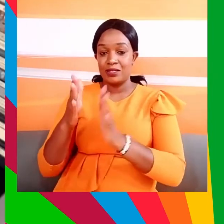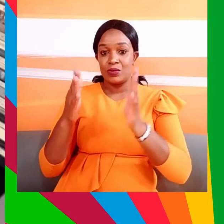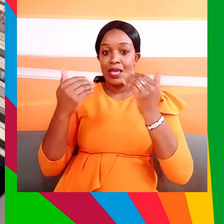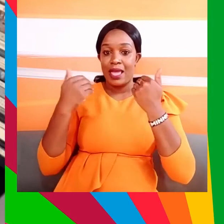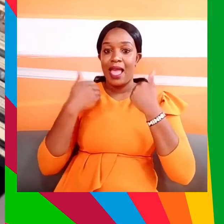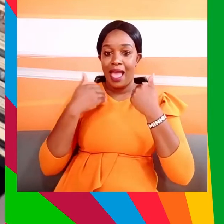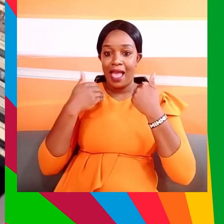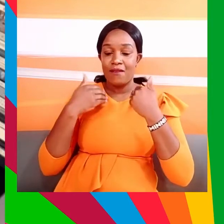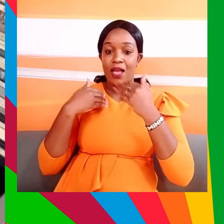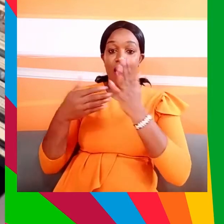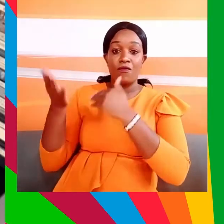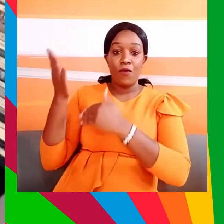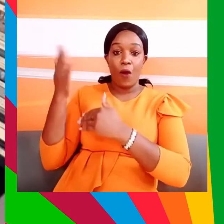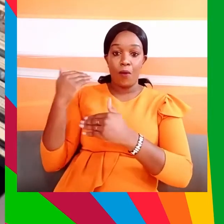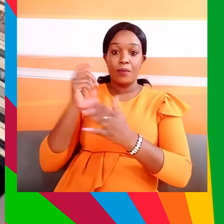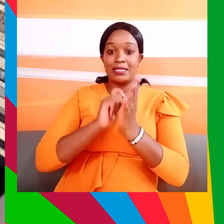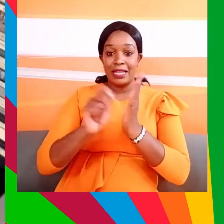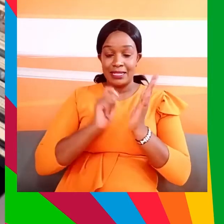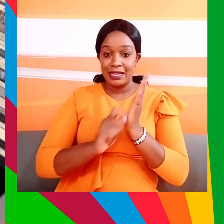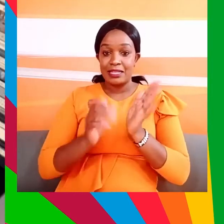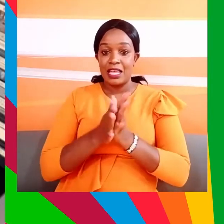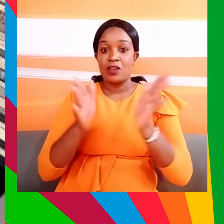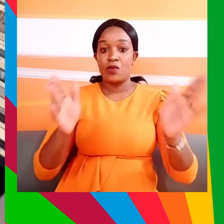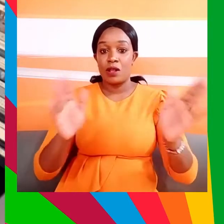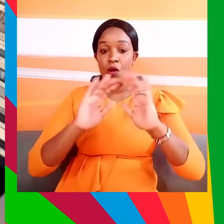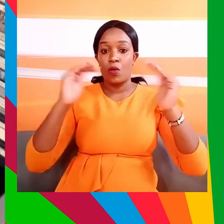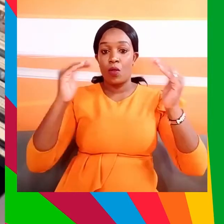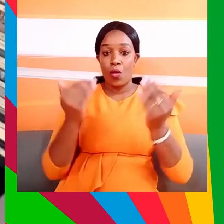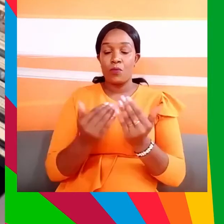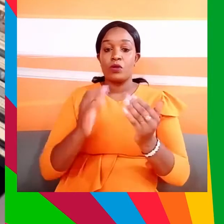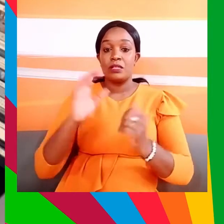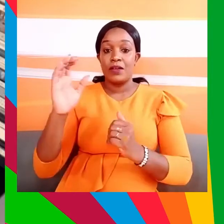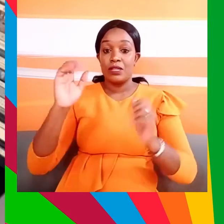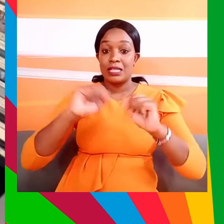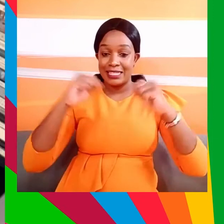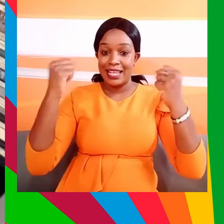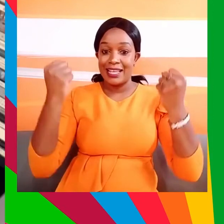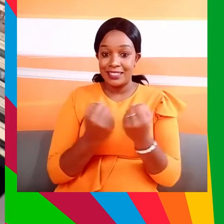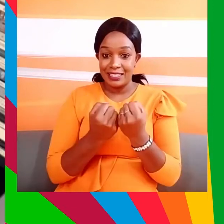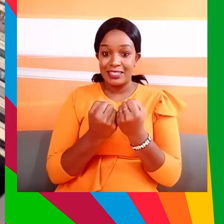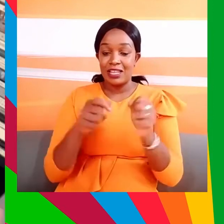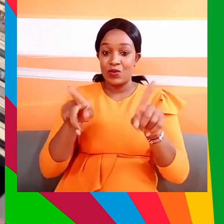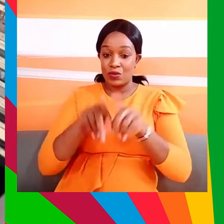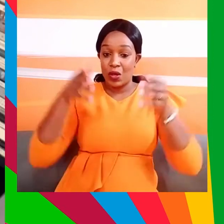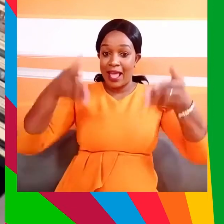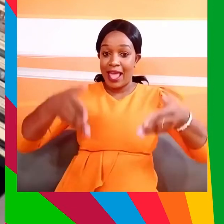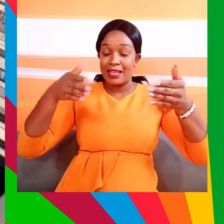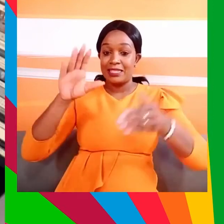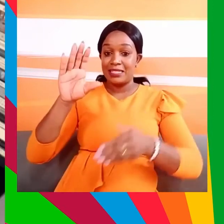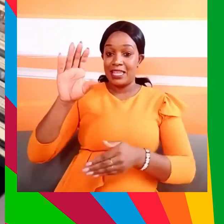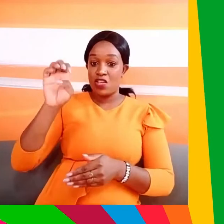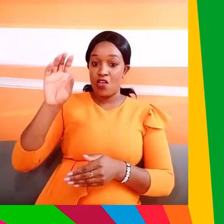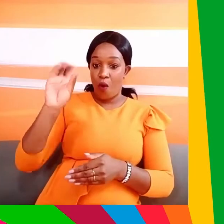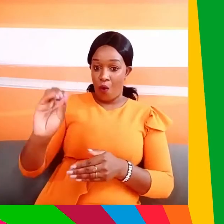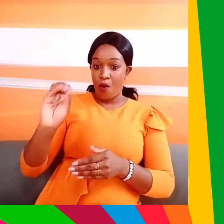former Secretary General of the Global Civil Society Alliance, Civicus, and the current CEO of Oxfam Great Britain, Danny